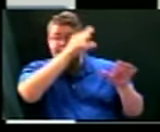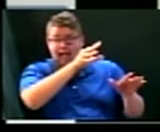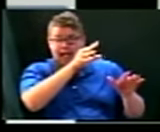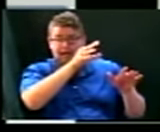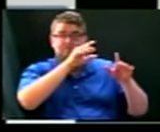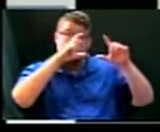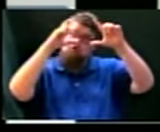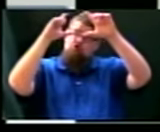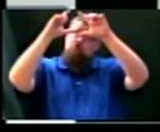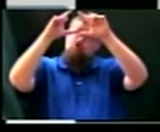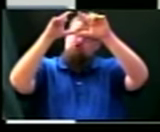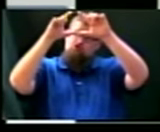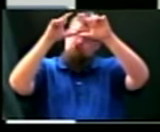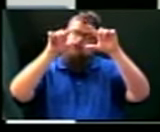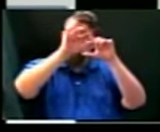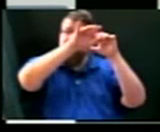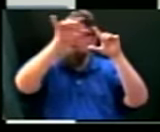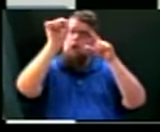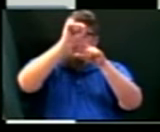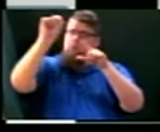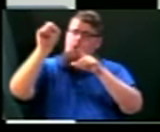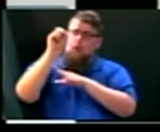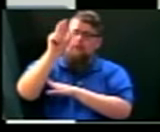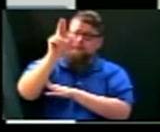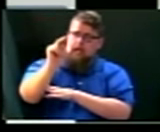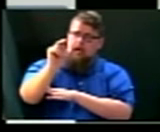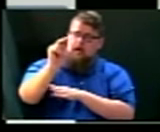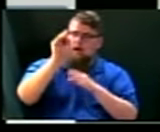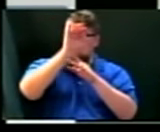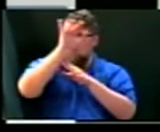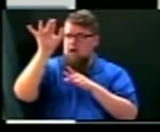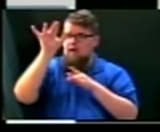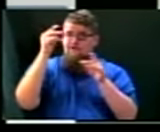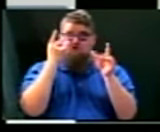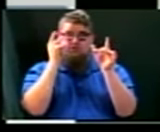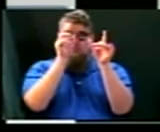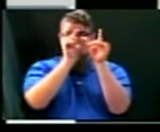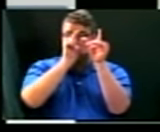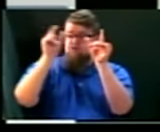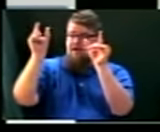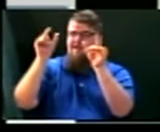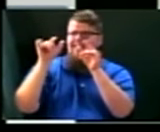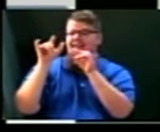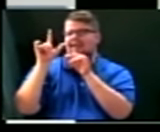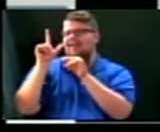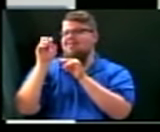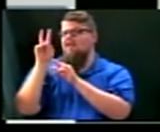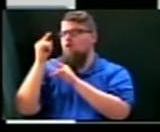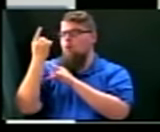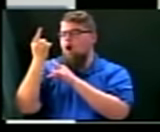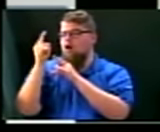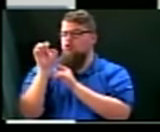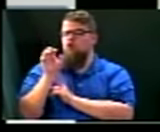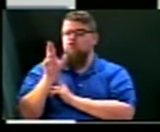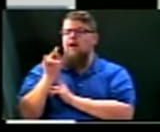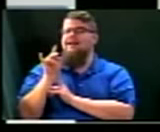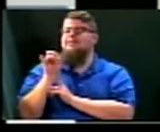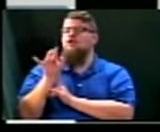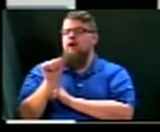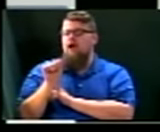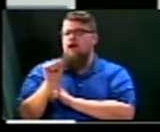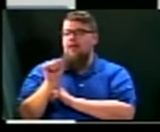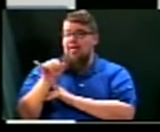in the middle of that evidence. Now, if you look to the right-hand side, you see level one criteria, and that